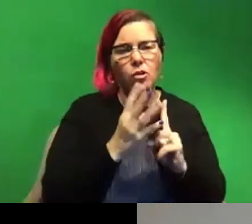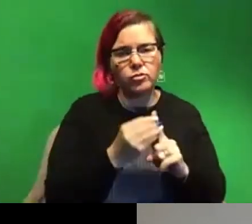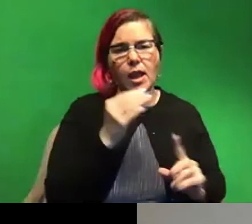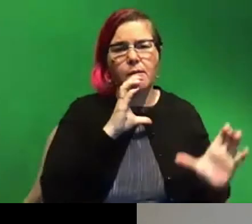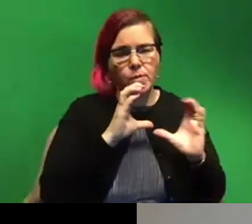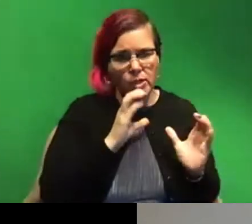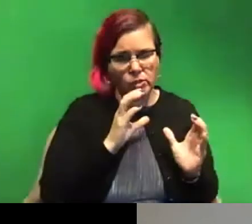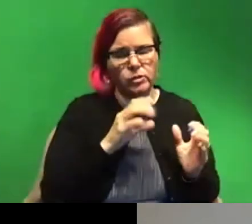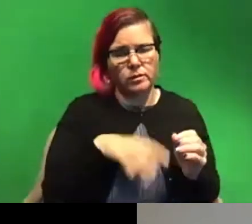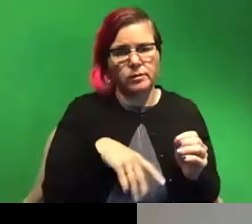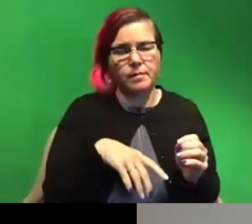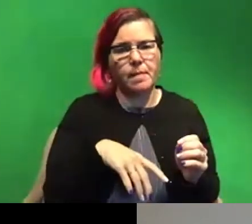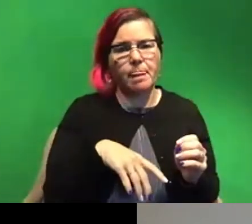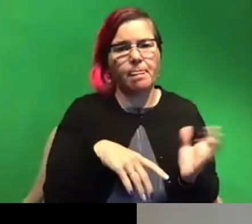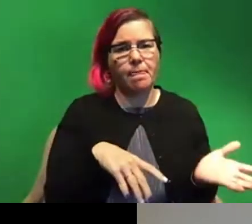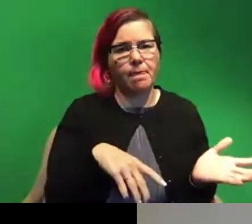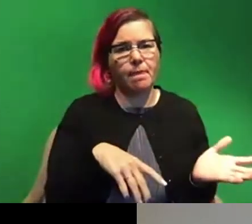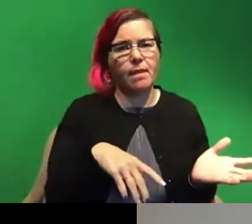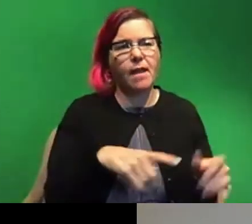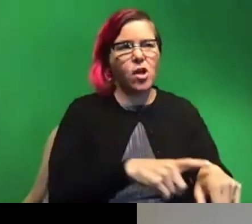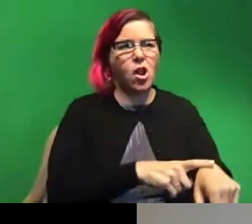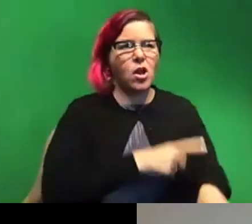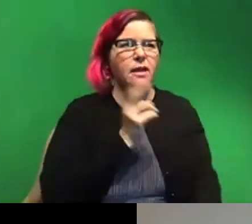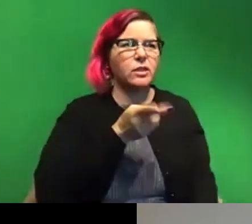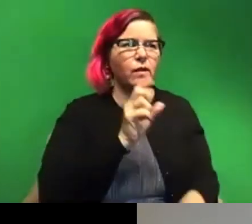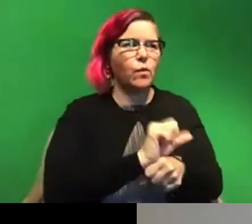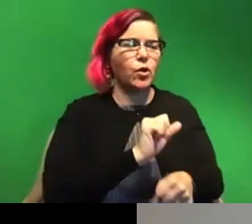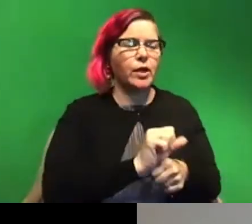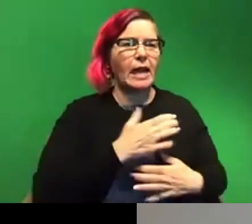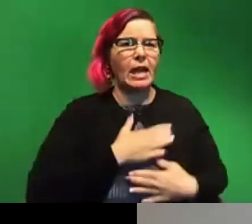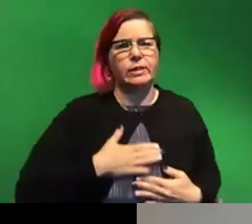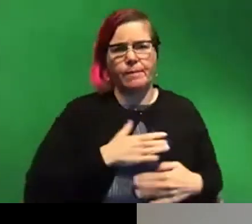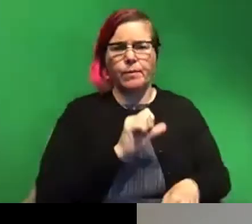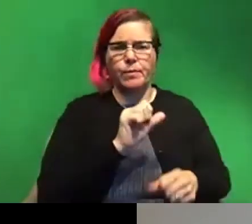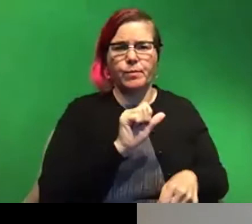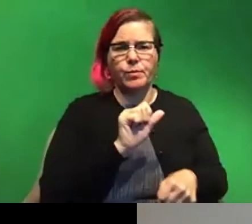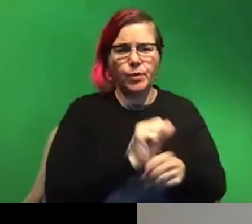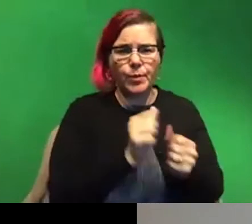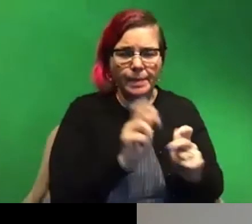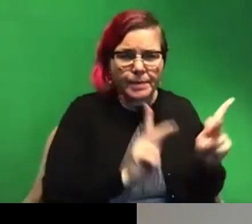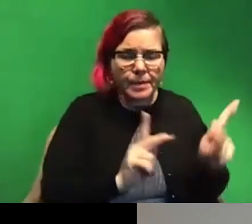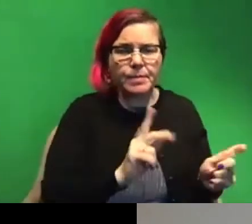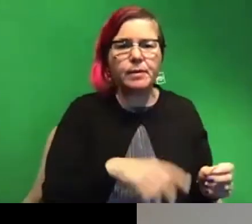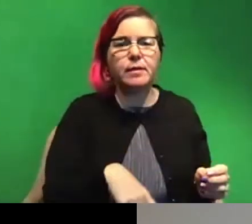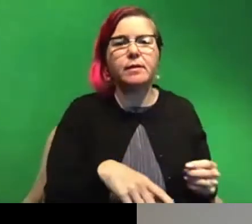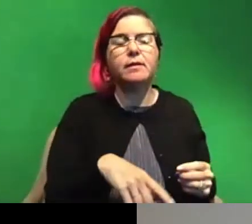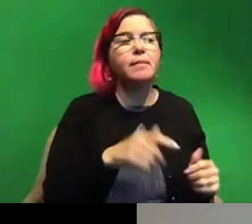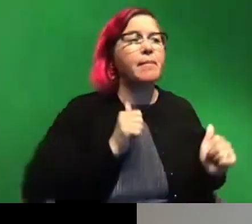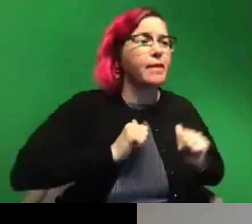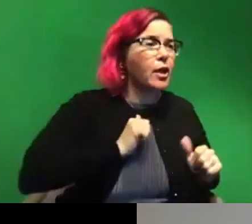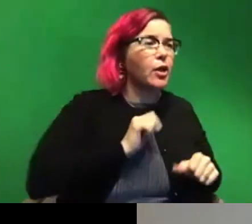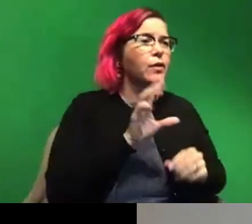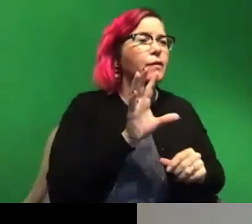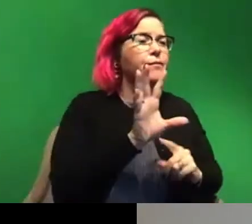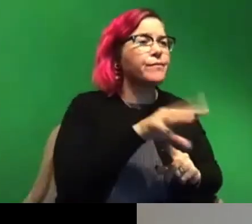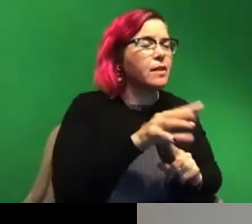And so I have a really long history of working in entertainment with people, with, whether it be from theater to film,